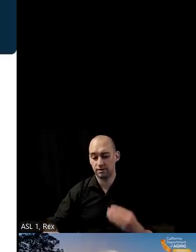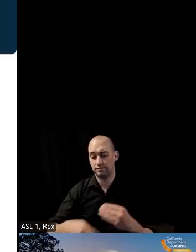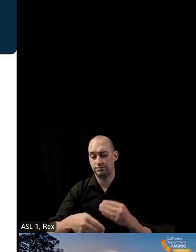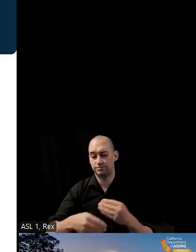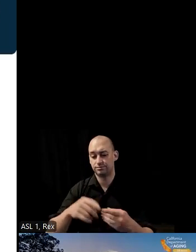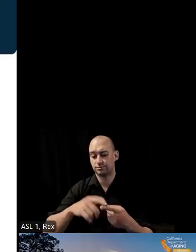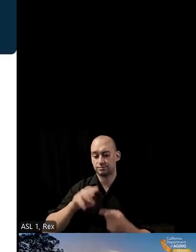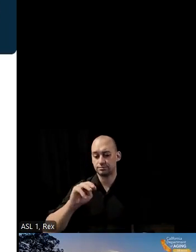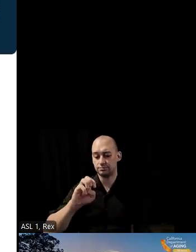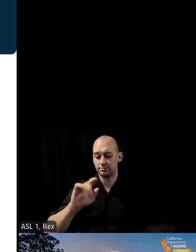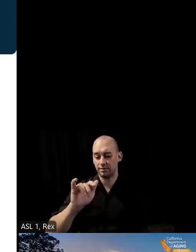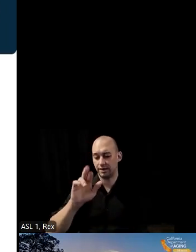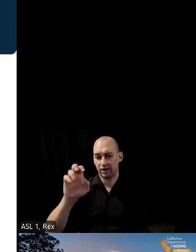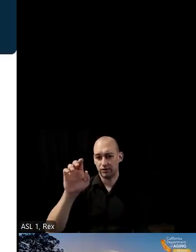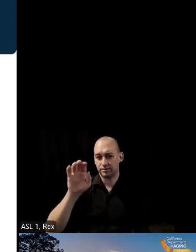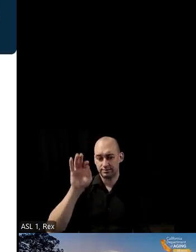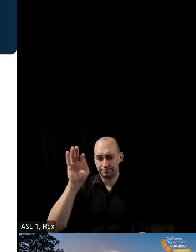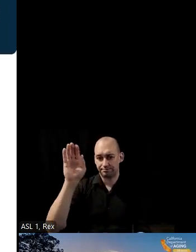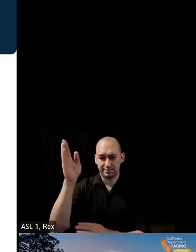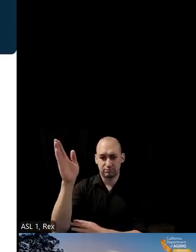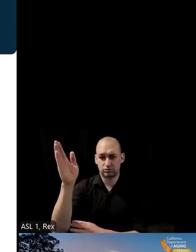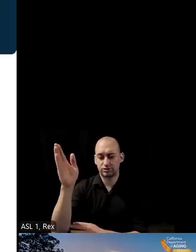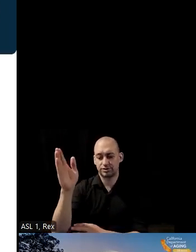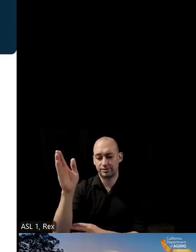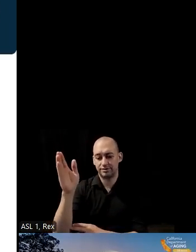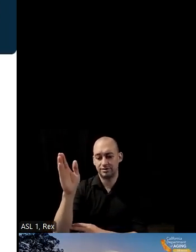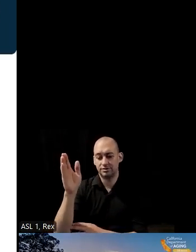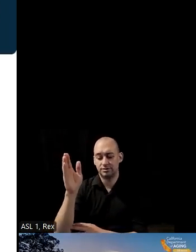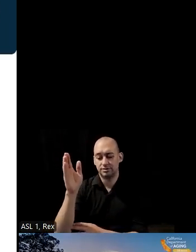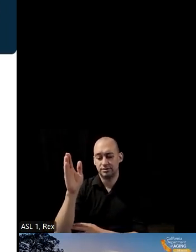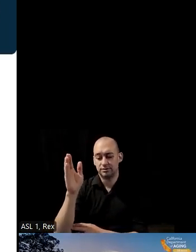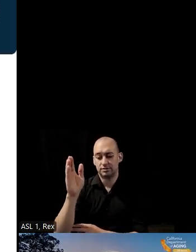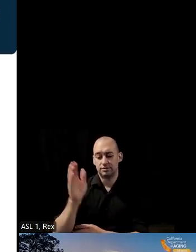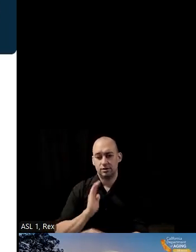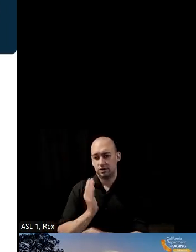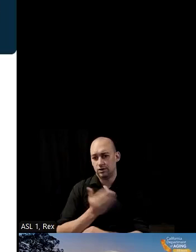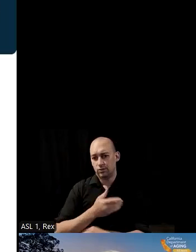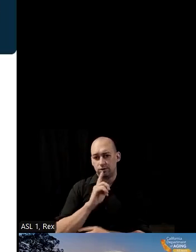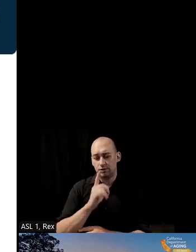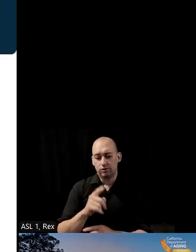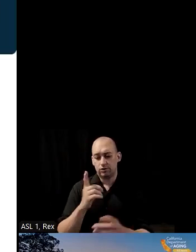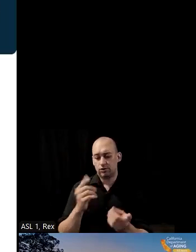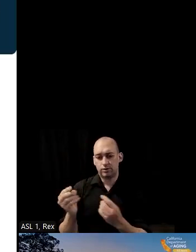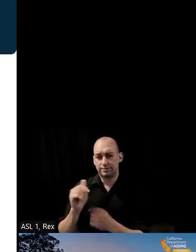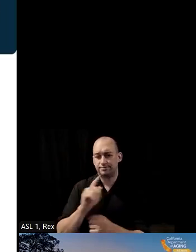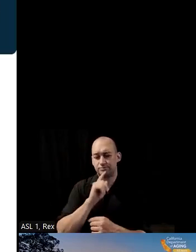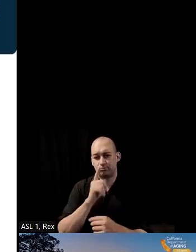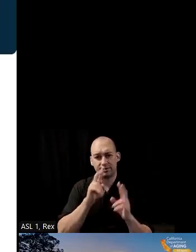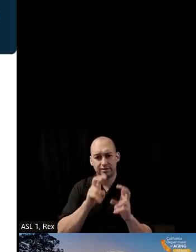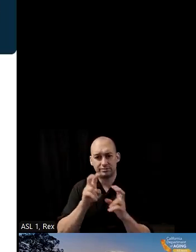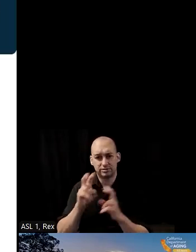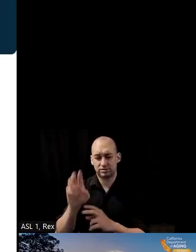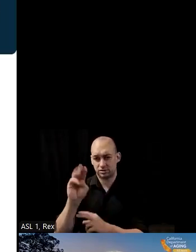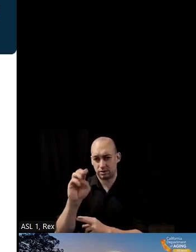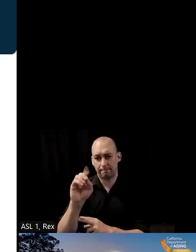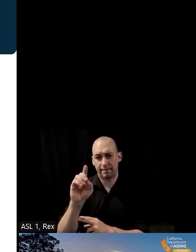program concept in partnership with ATI Advisory. We're also doing an actuarial analysis of the model